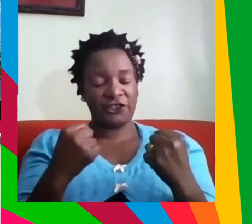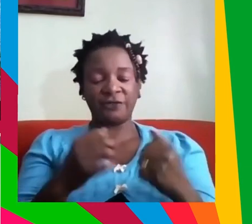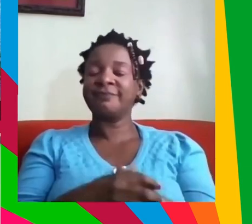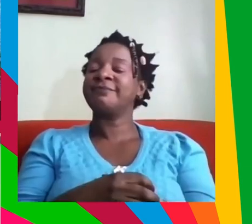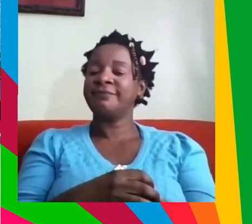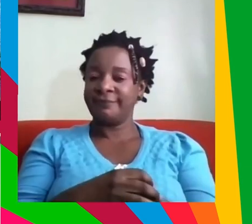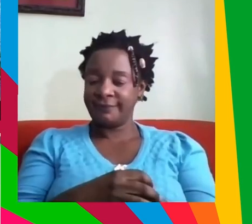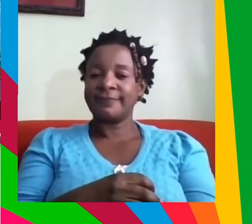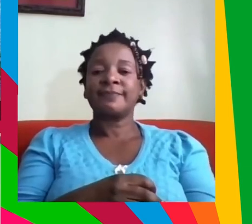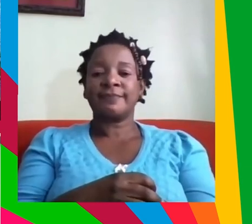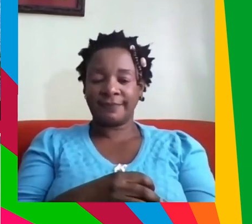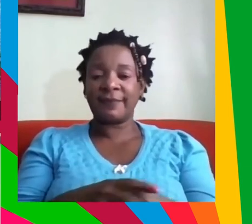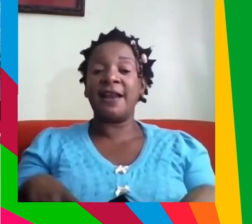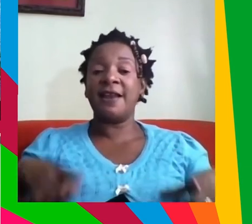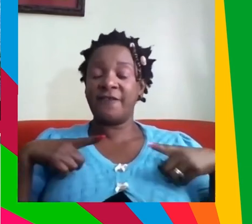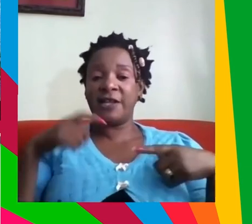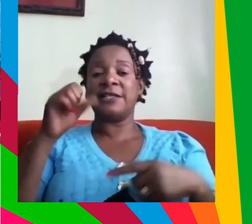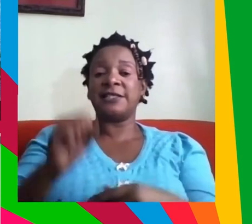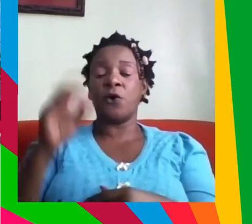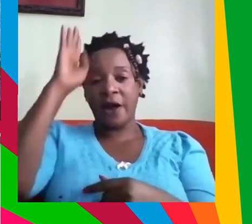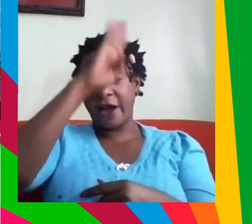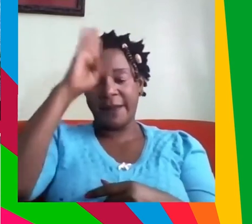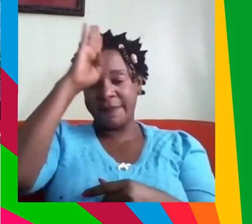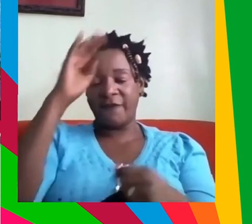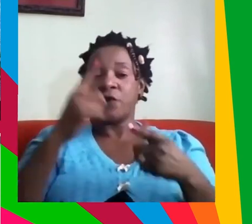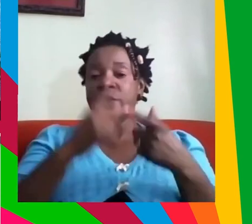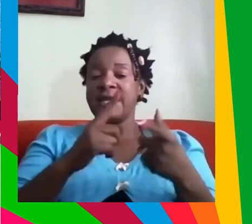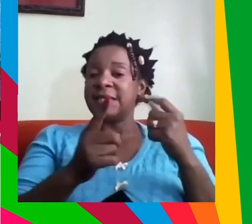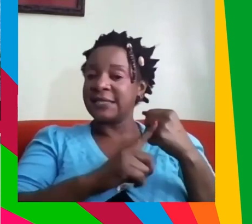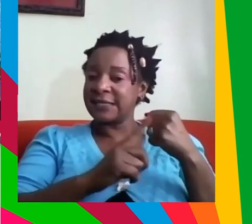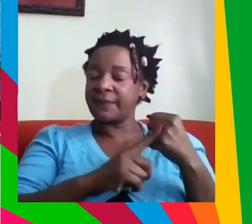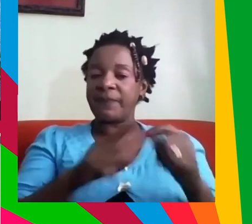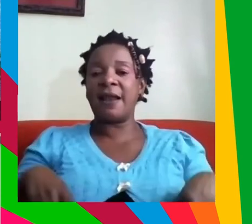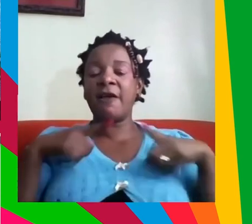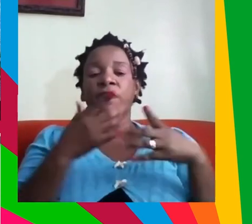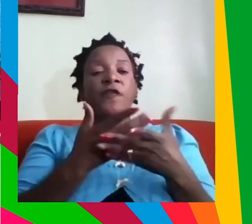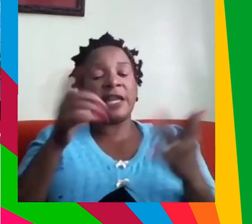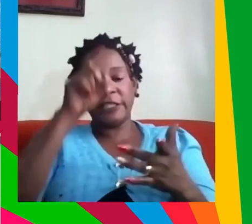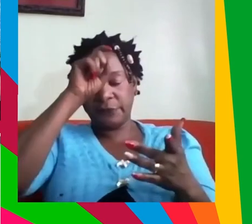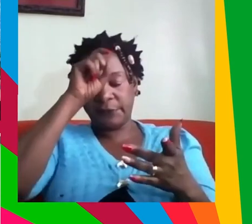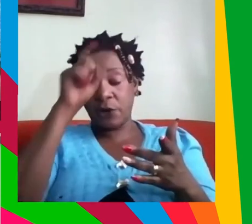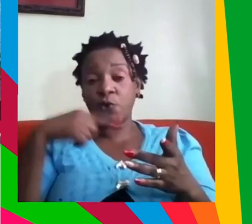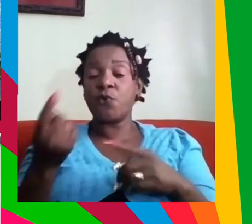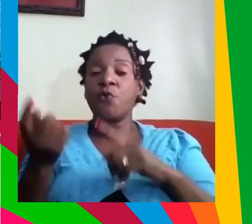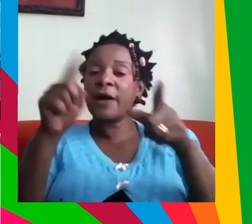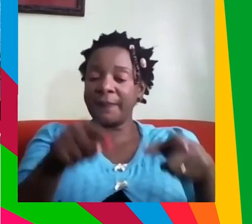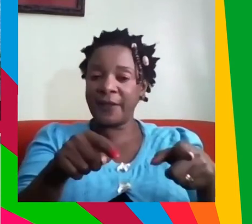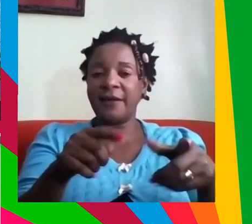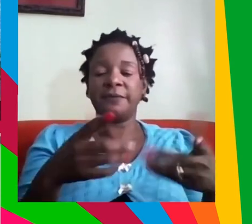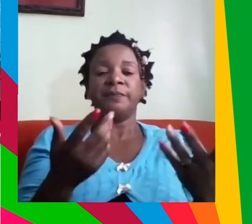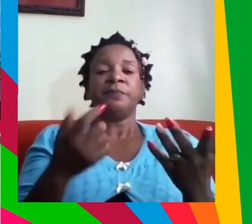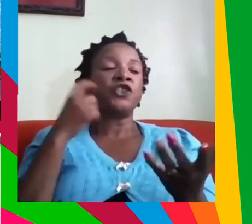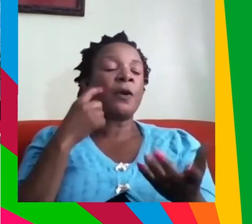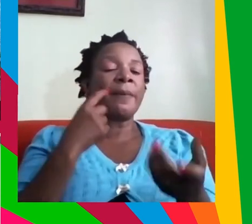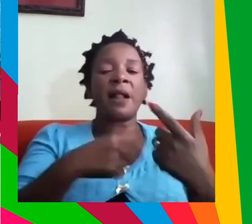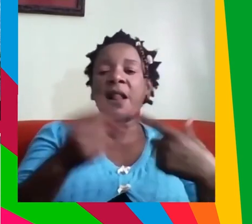Saudi Arabia for 6 years, and I lived like, you know, the life of any Egyptian that comes there. It was, you know, we went out to the shopping malls and we did